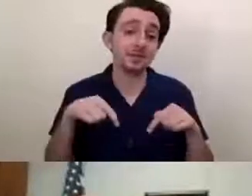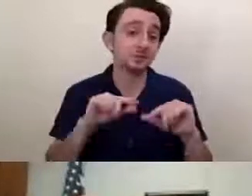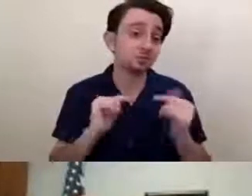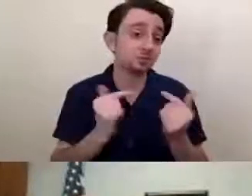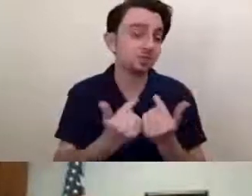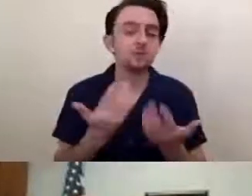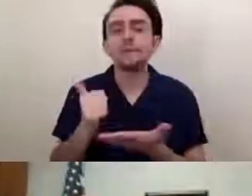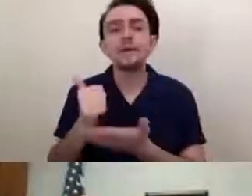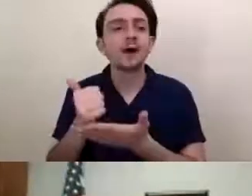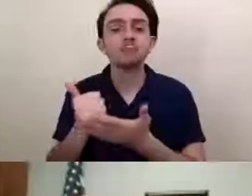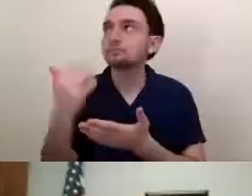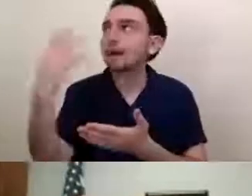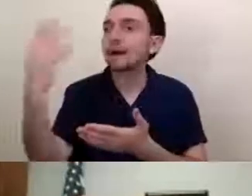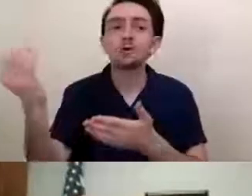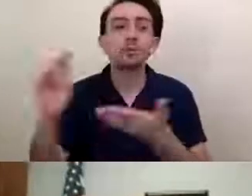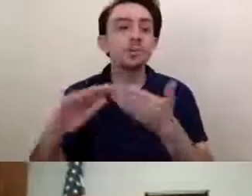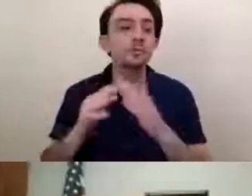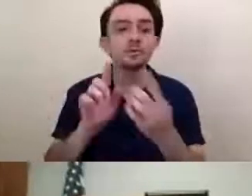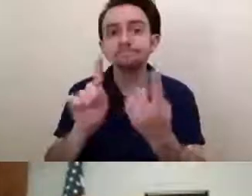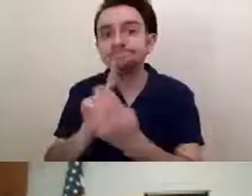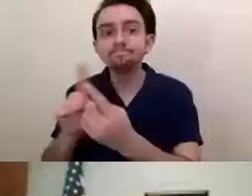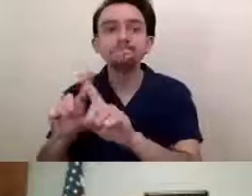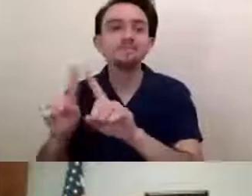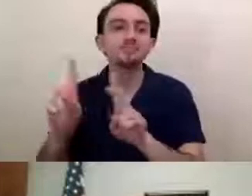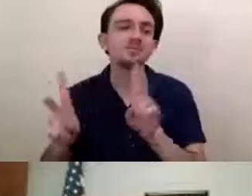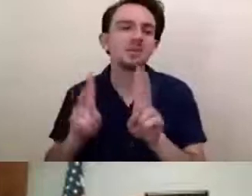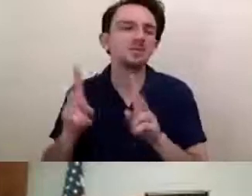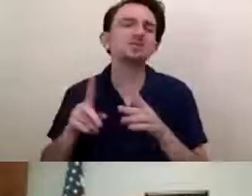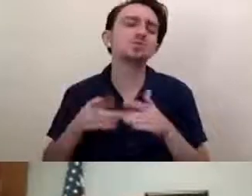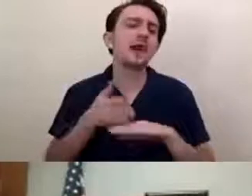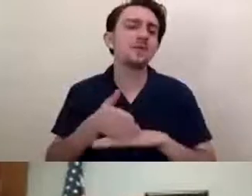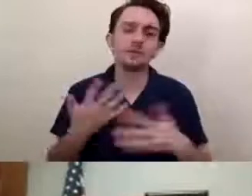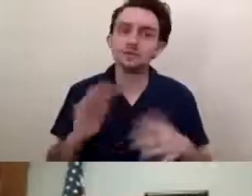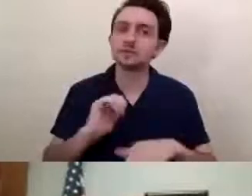the community and meet with folks. So once the plan starts, everyone here will have some kind of a role.